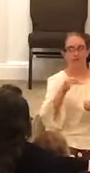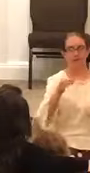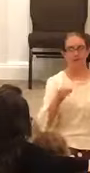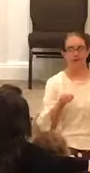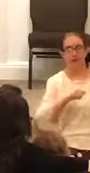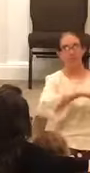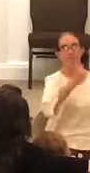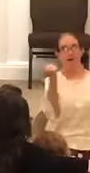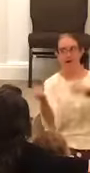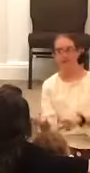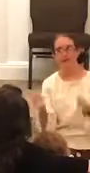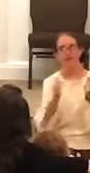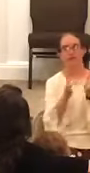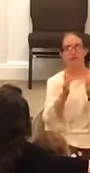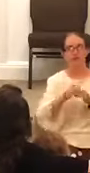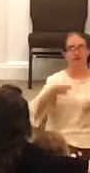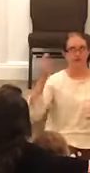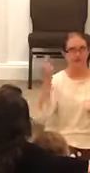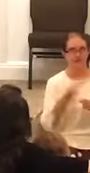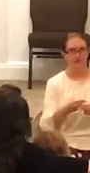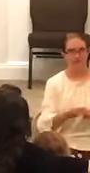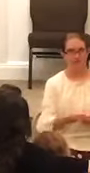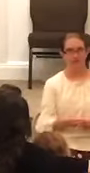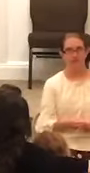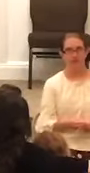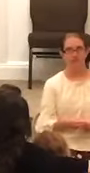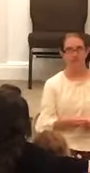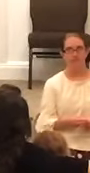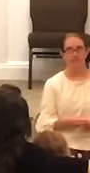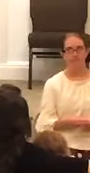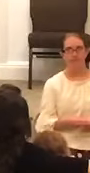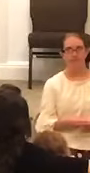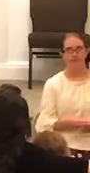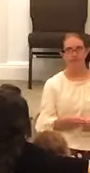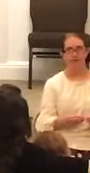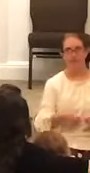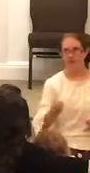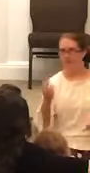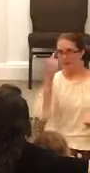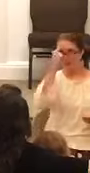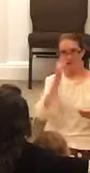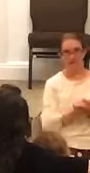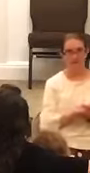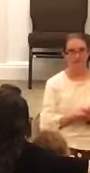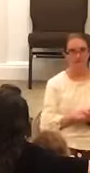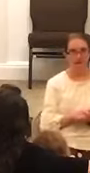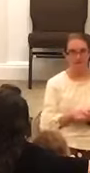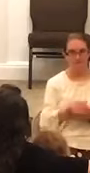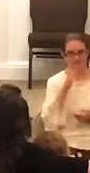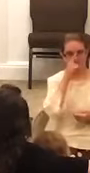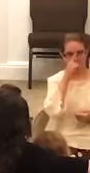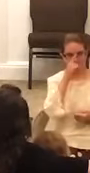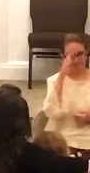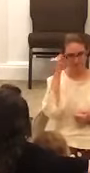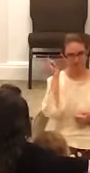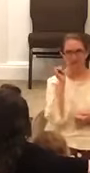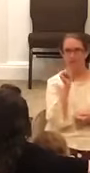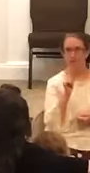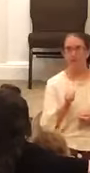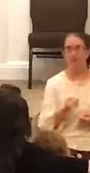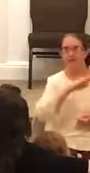been baptized in Jesus' name, you could so soon be in some of the doctrine. You know why that is?